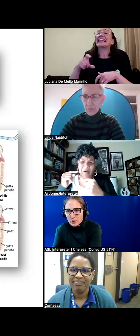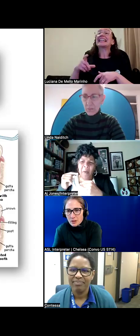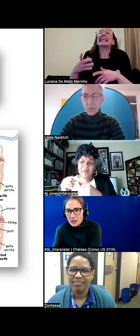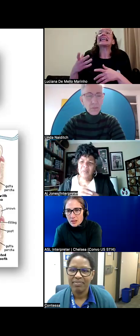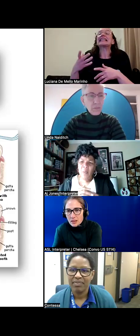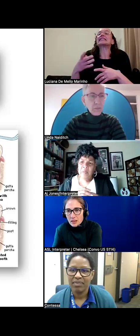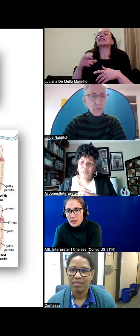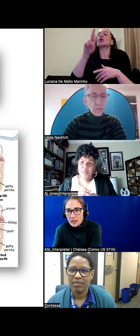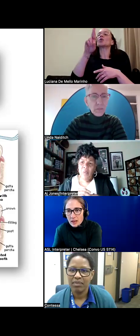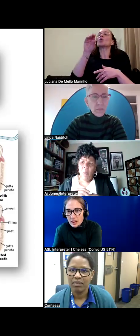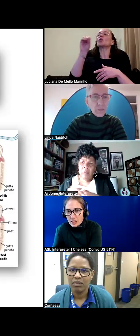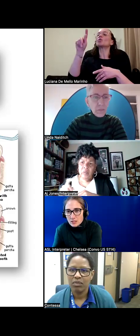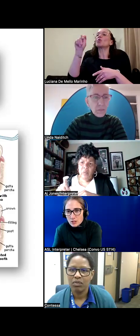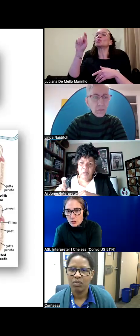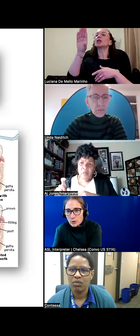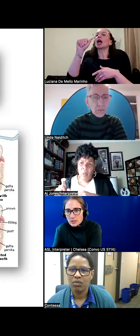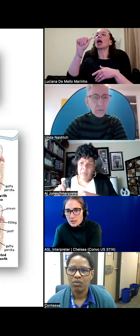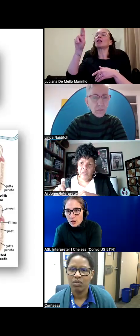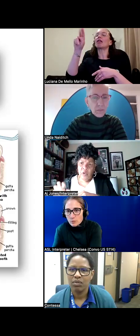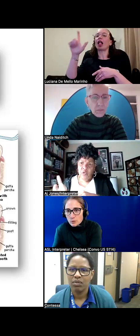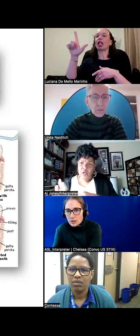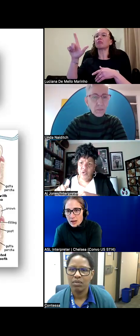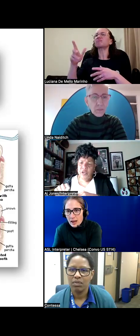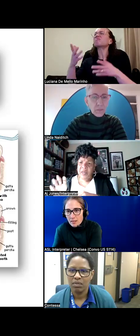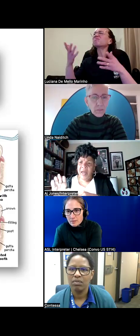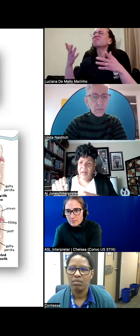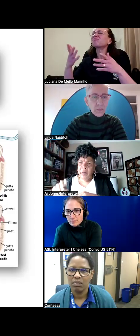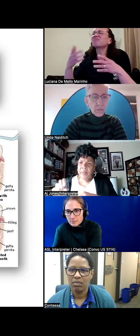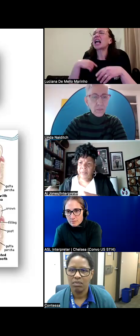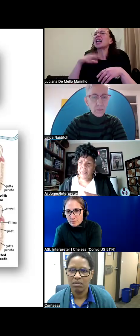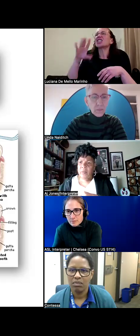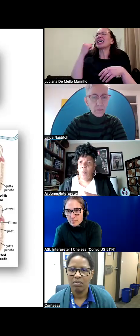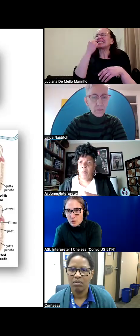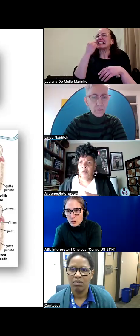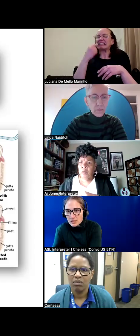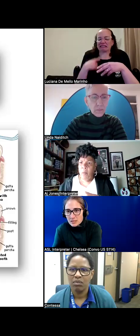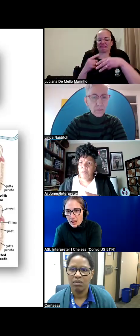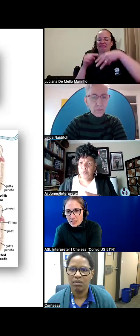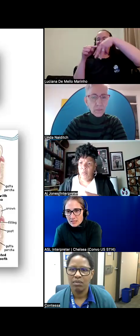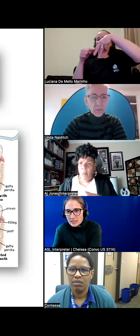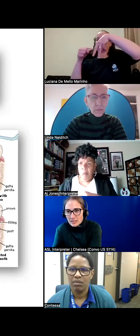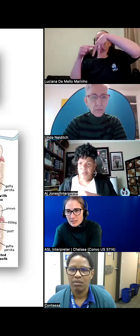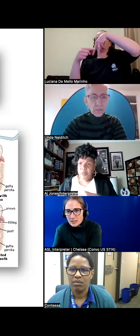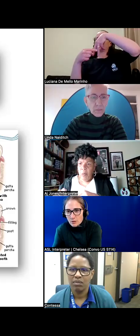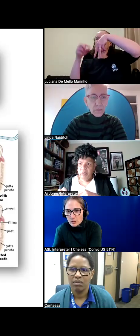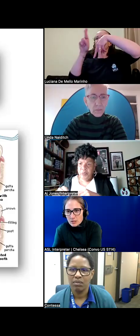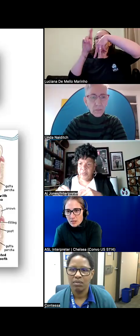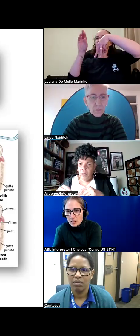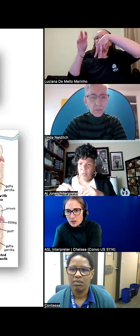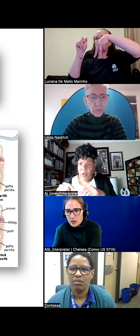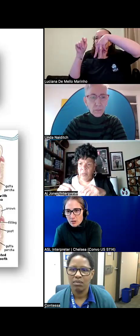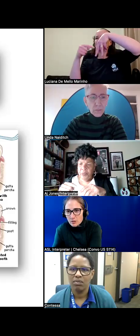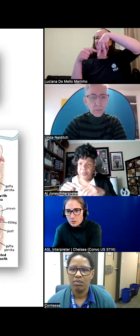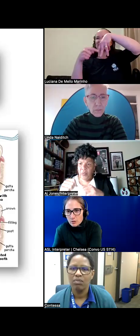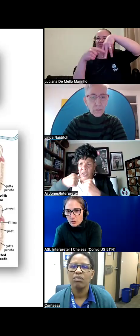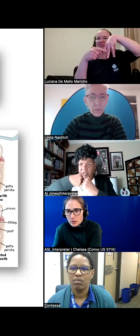you. And you're going to need a root canal. What is that? The teeth